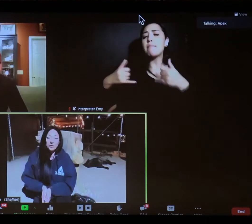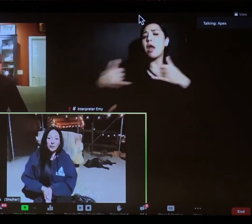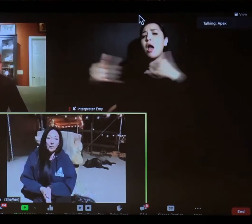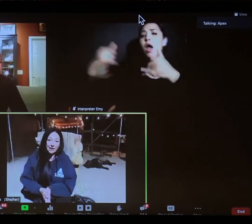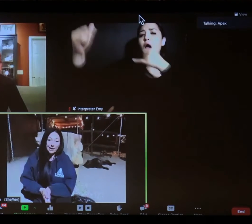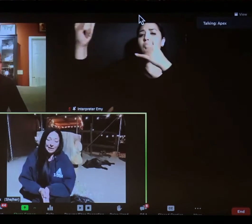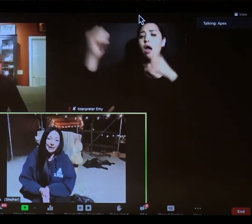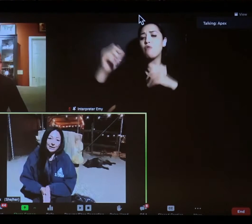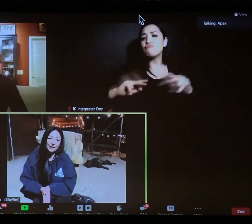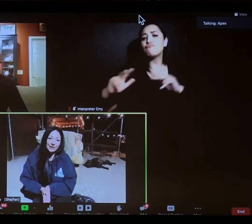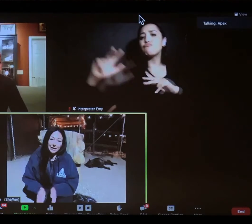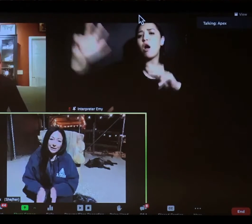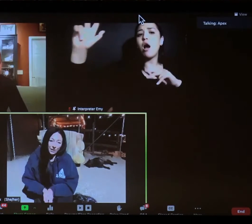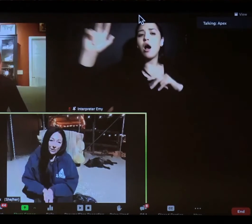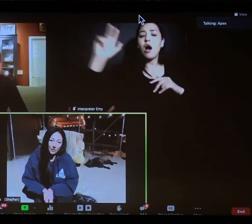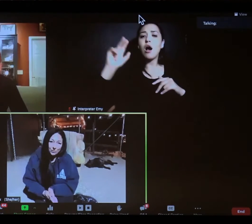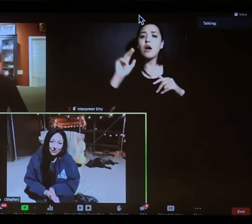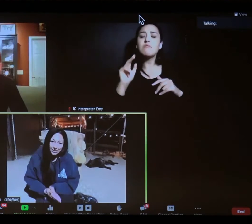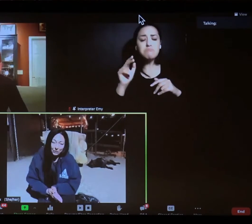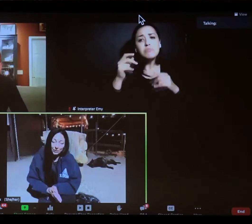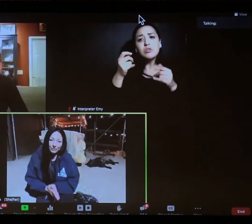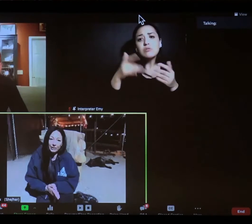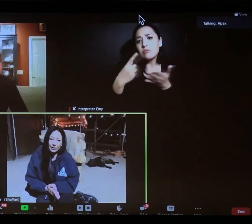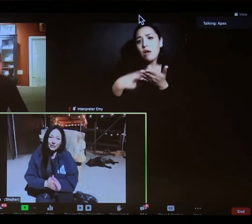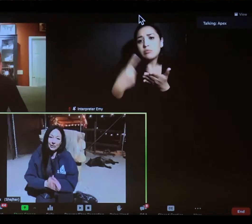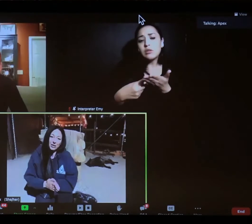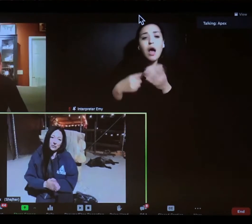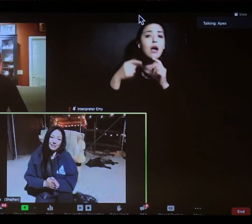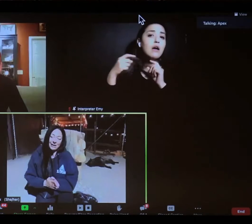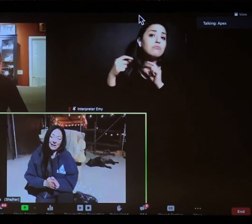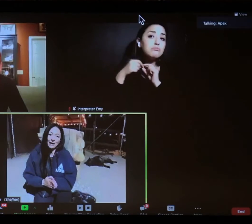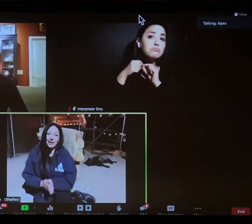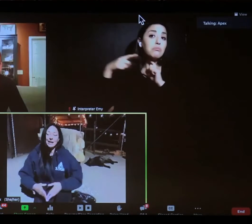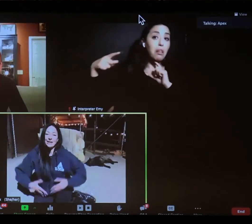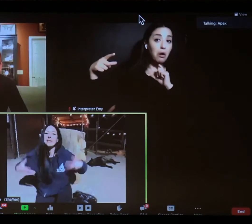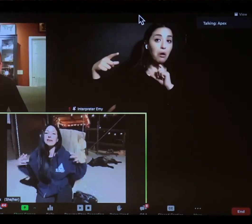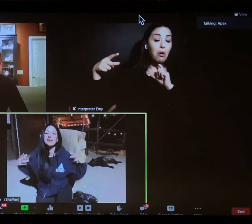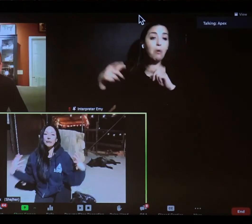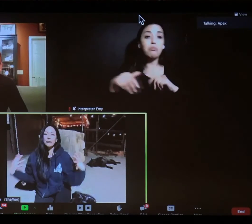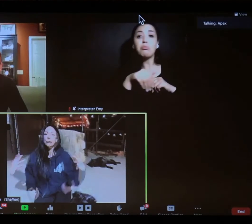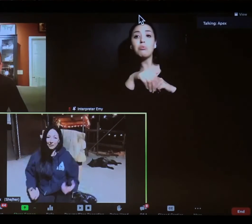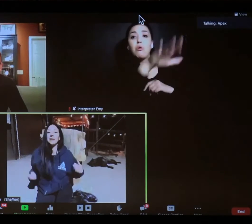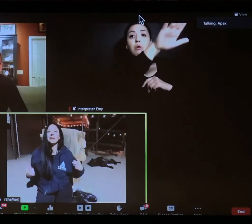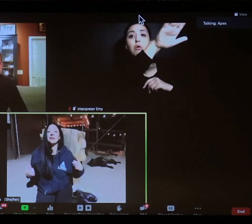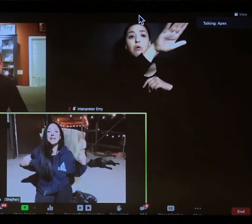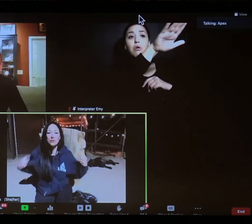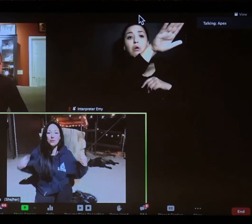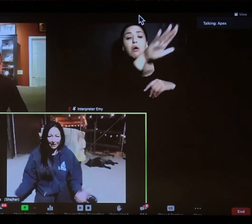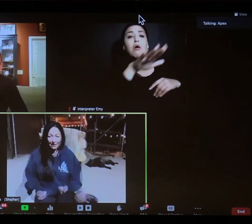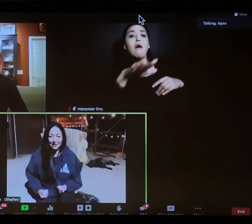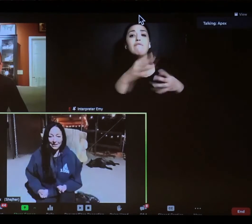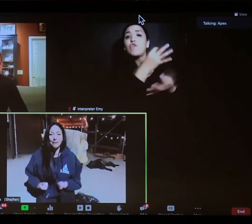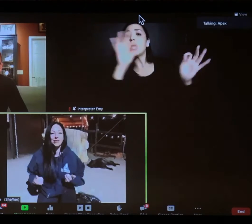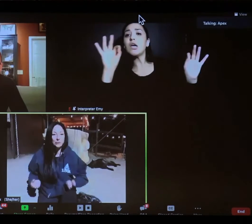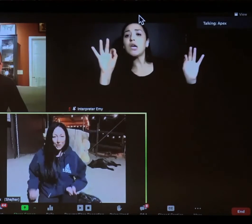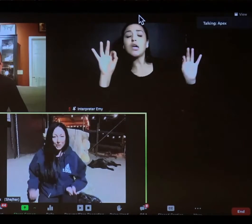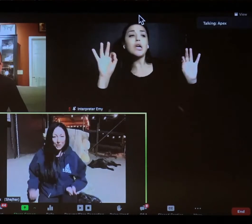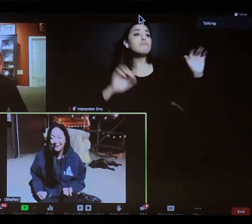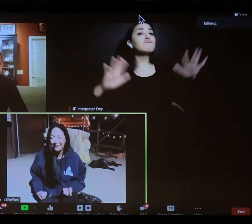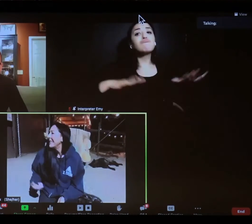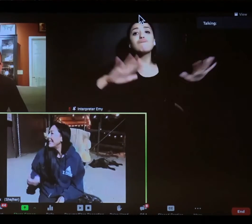of our pack can hike off-leash in the mountains with us. We work very hard to make sure that they have that sense of freedom and get to exercise and have that